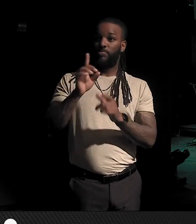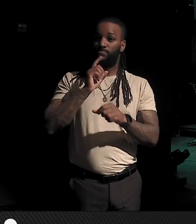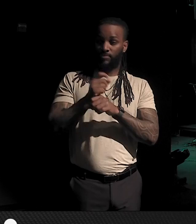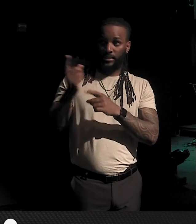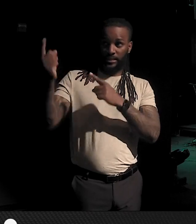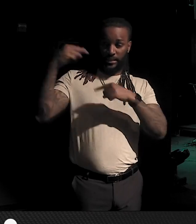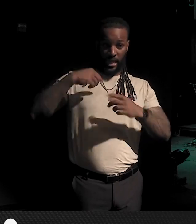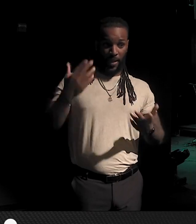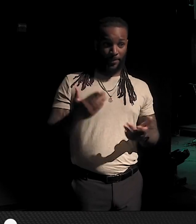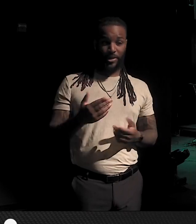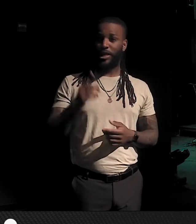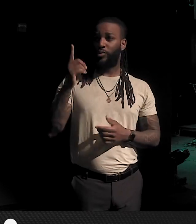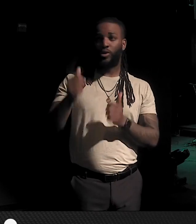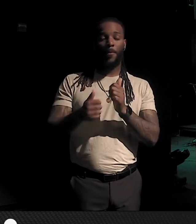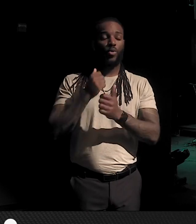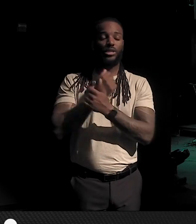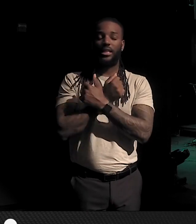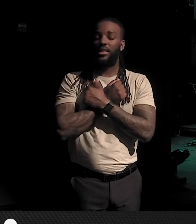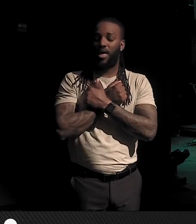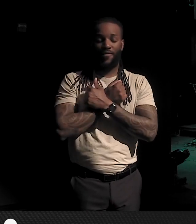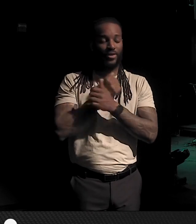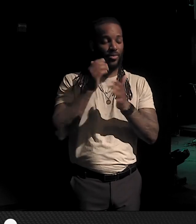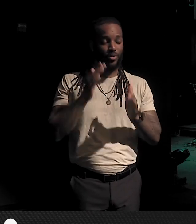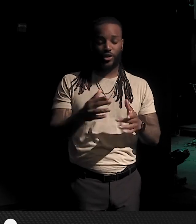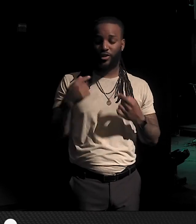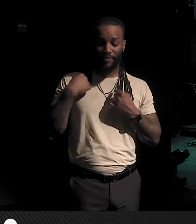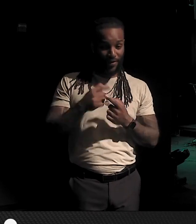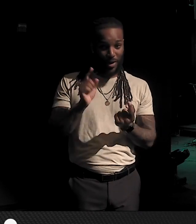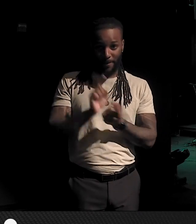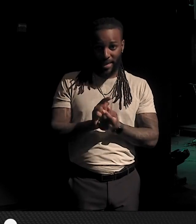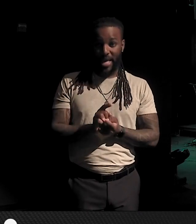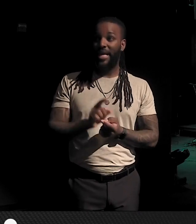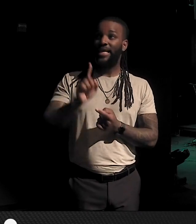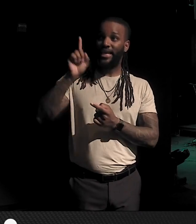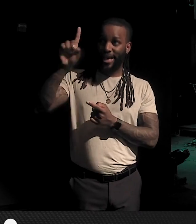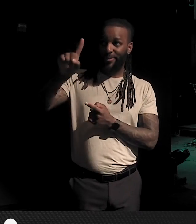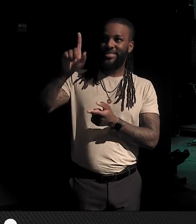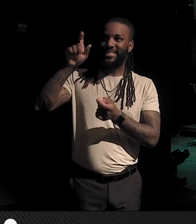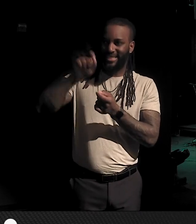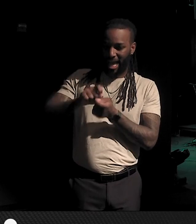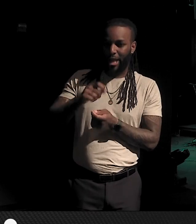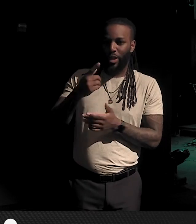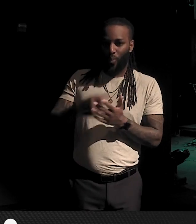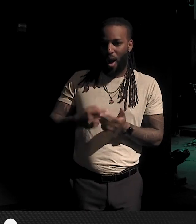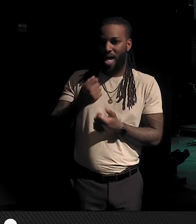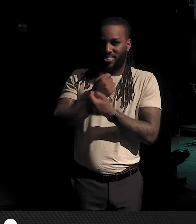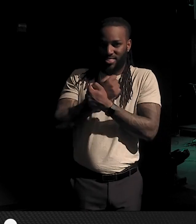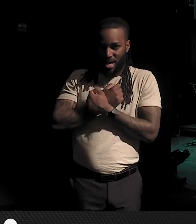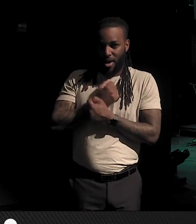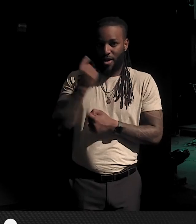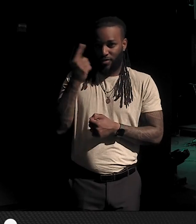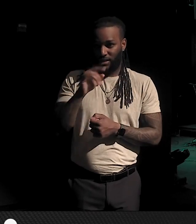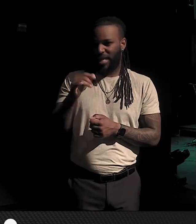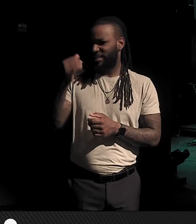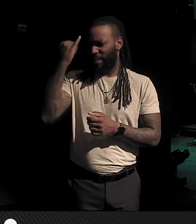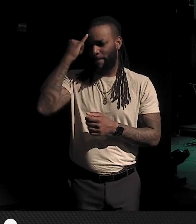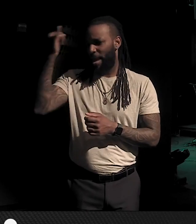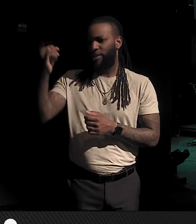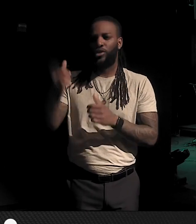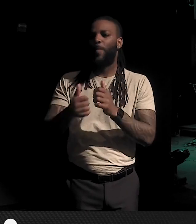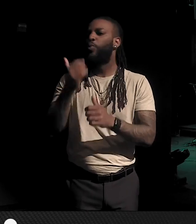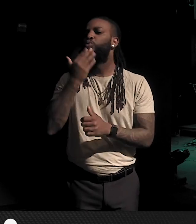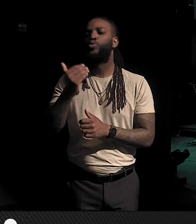telling you, he was the most loving person in every single room he ever walked into. He was the embodiment of love, the embodiment of pursuit. And